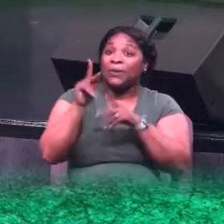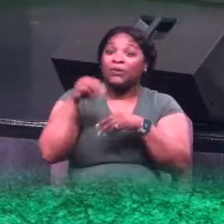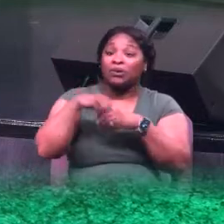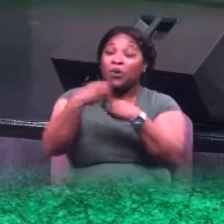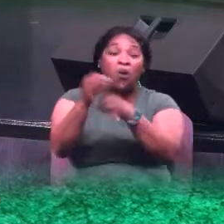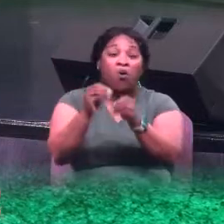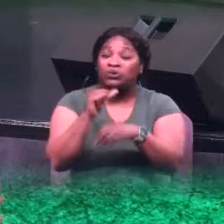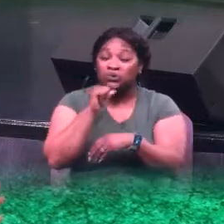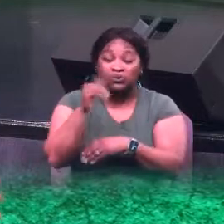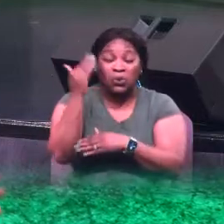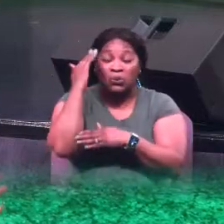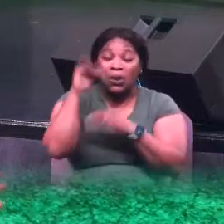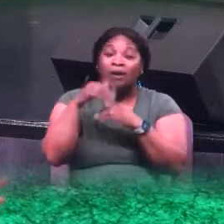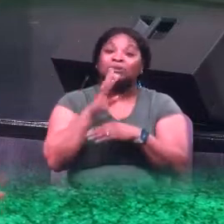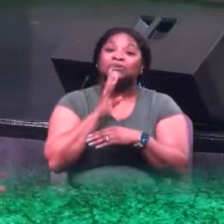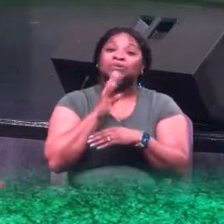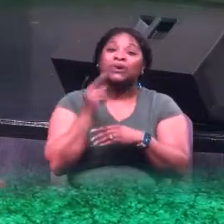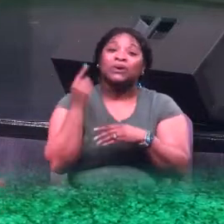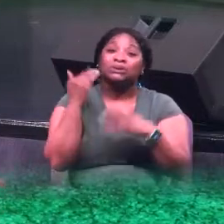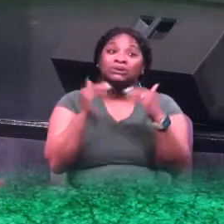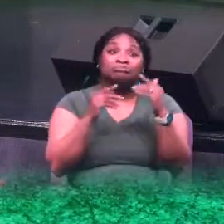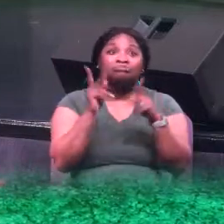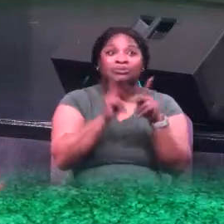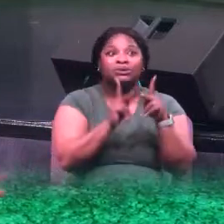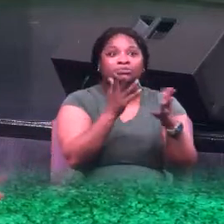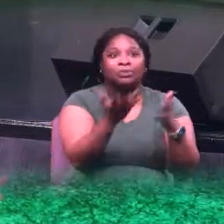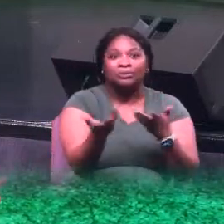don't know how to talk to each other.